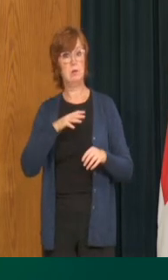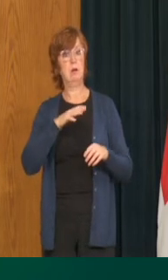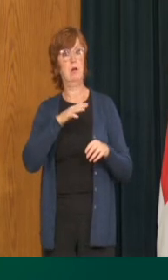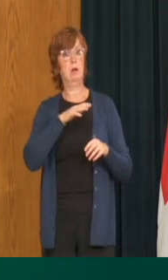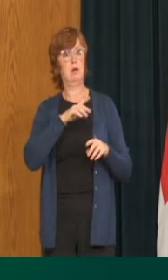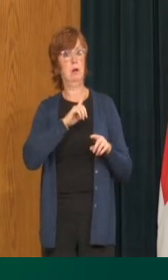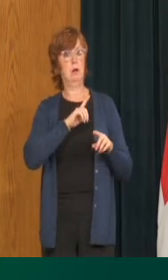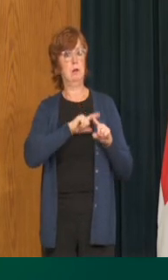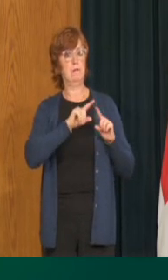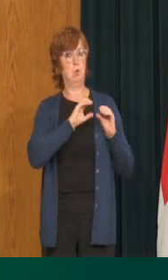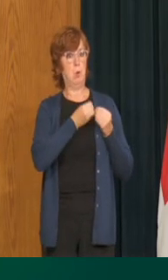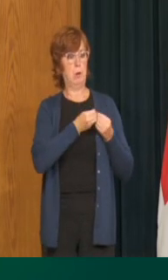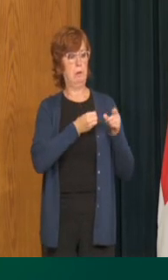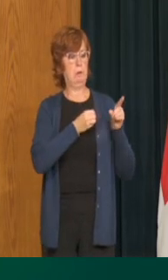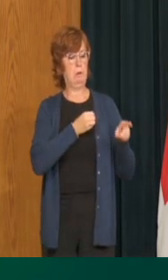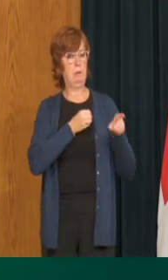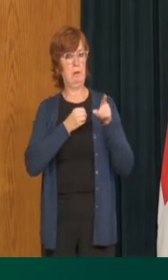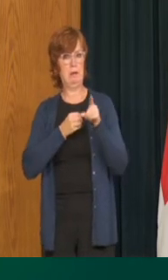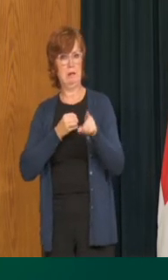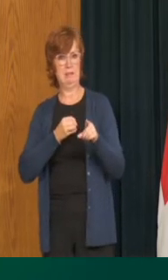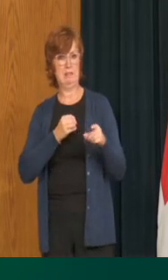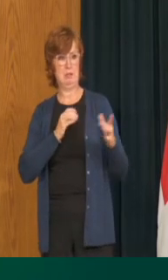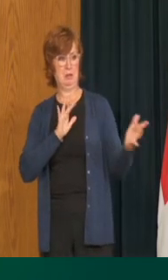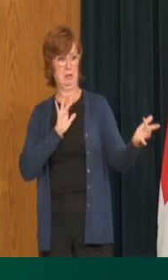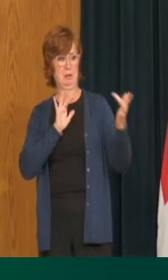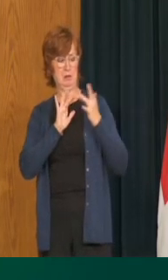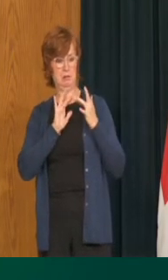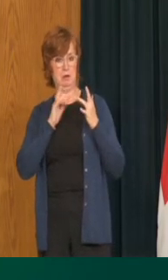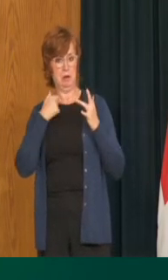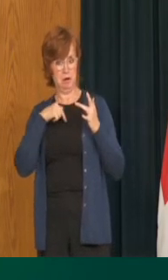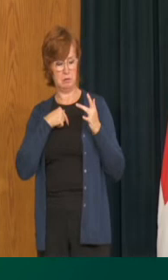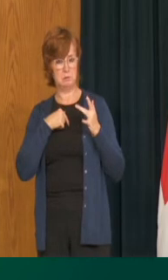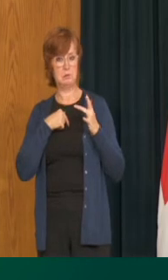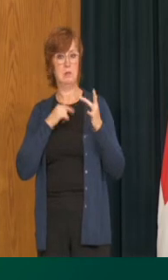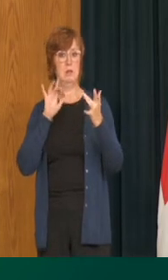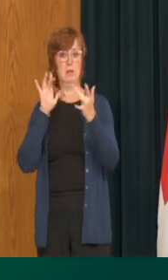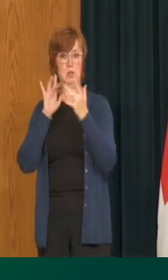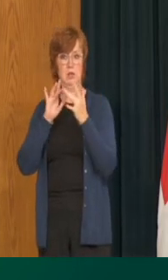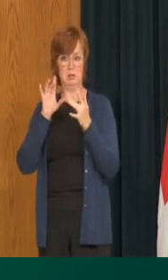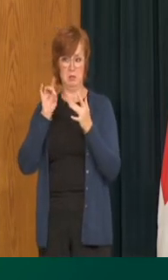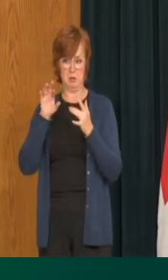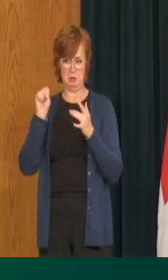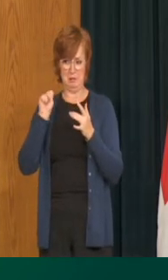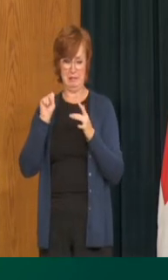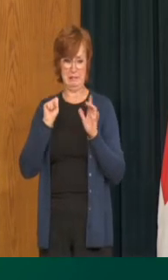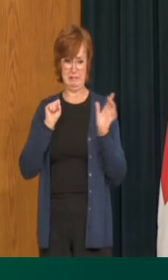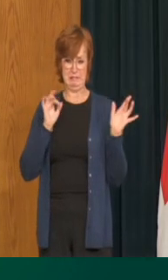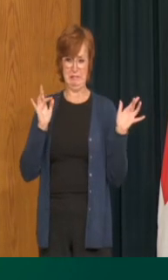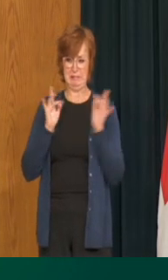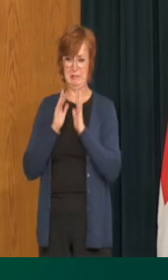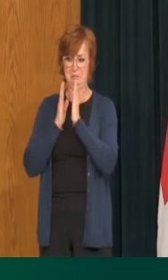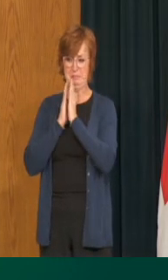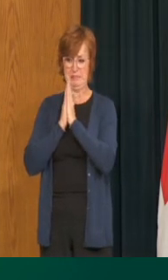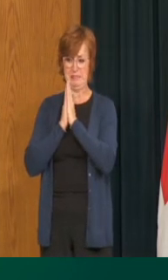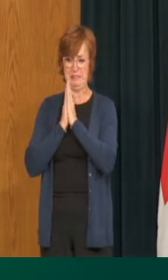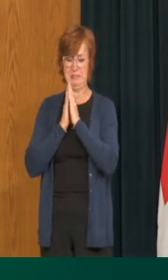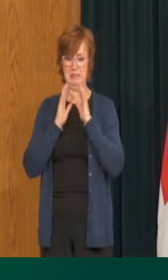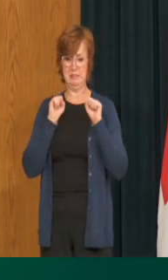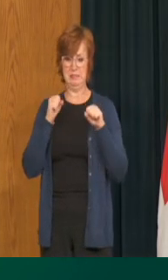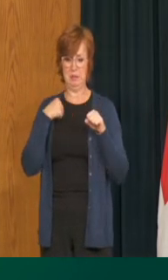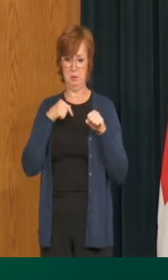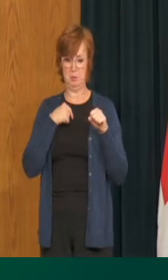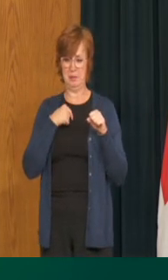our public health office, Dr. Shahab and his team, on is there a way for this to ultimately be above